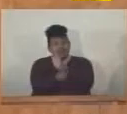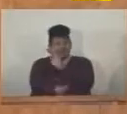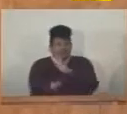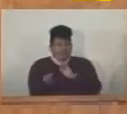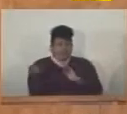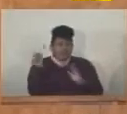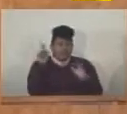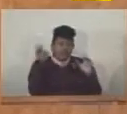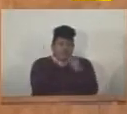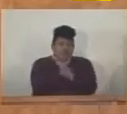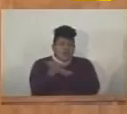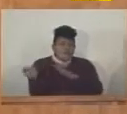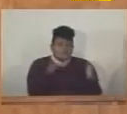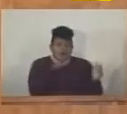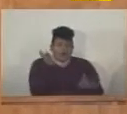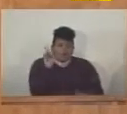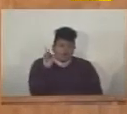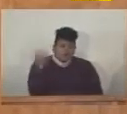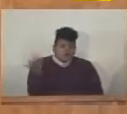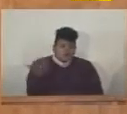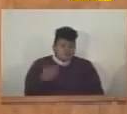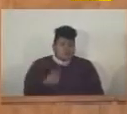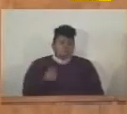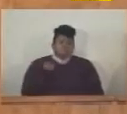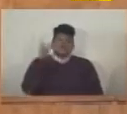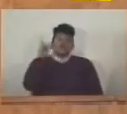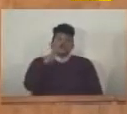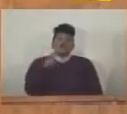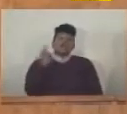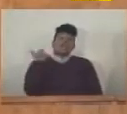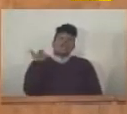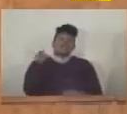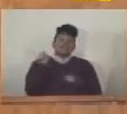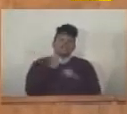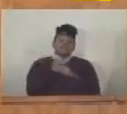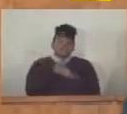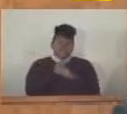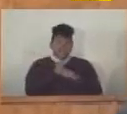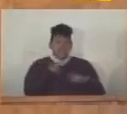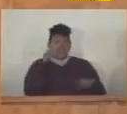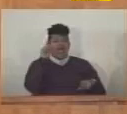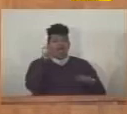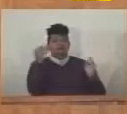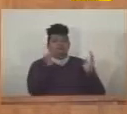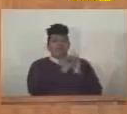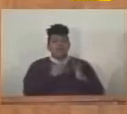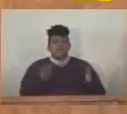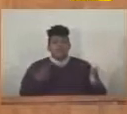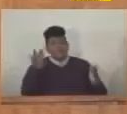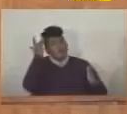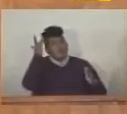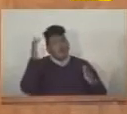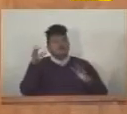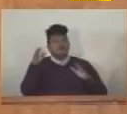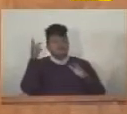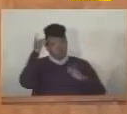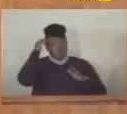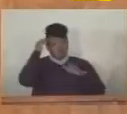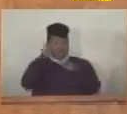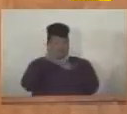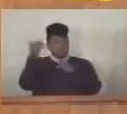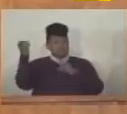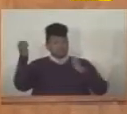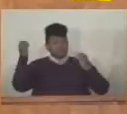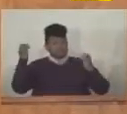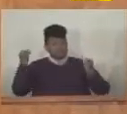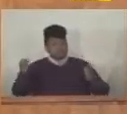is the crime plan? I asked it last year, I asked it again, because the Prime Minister on